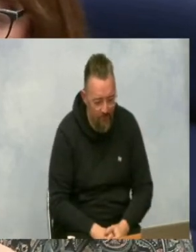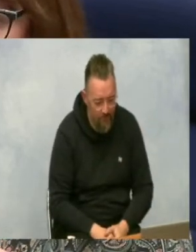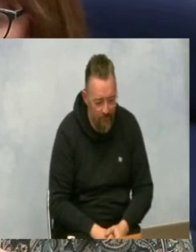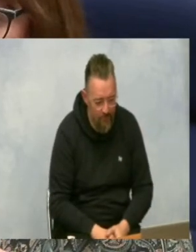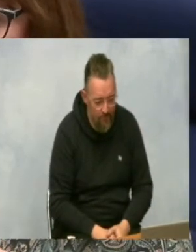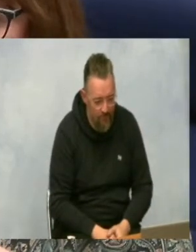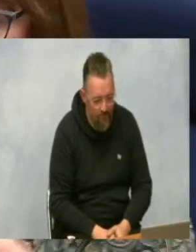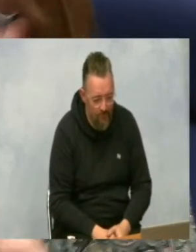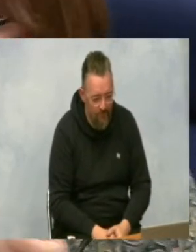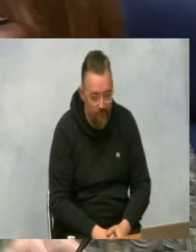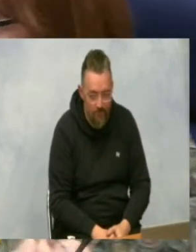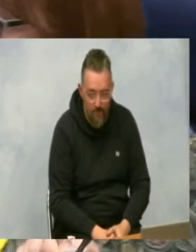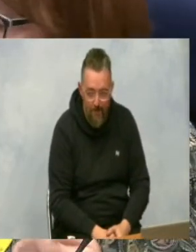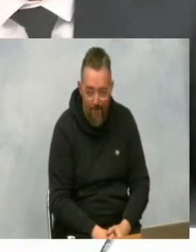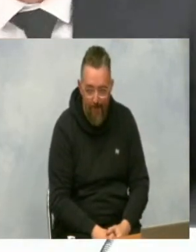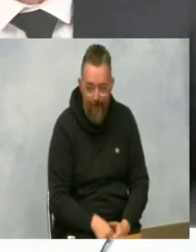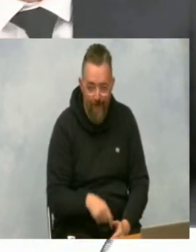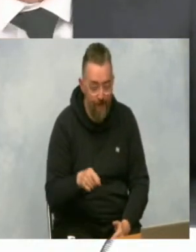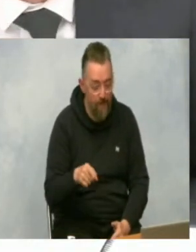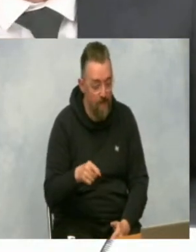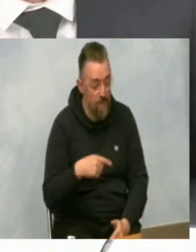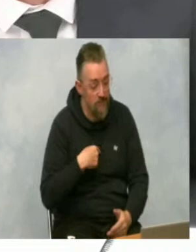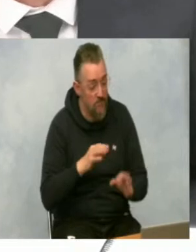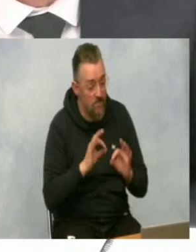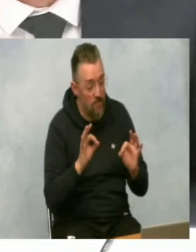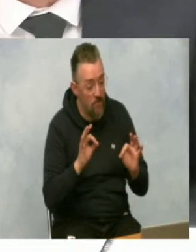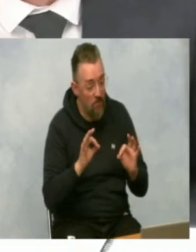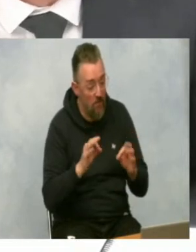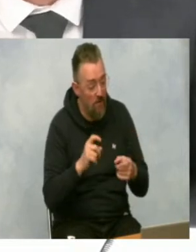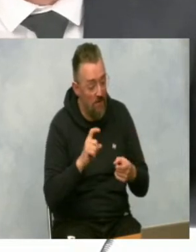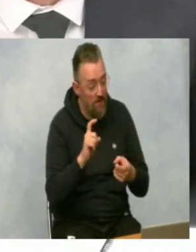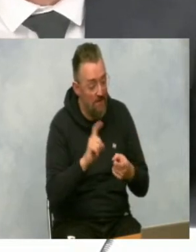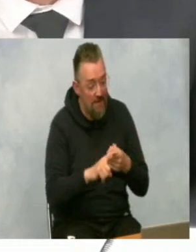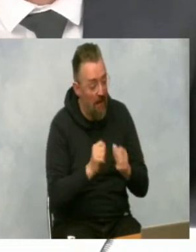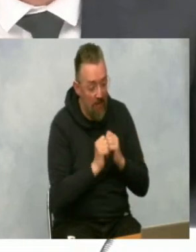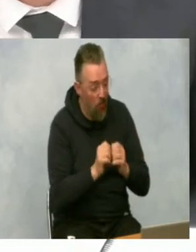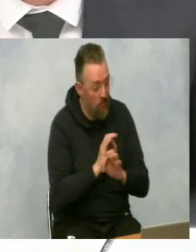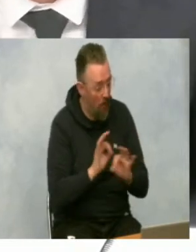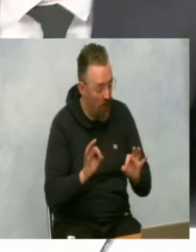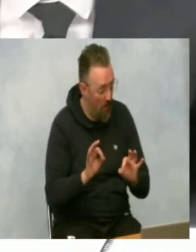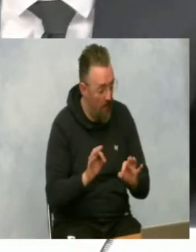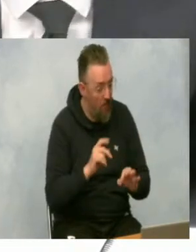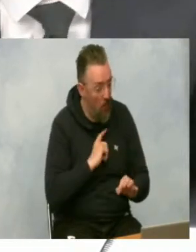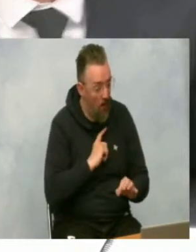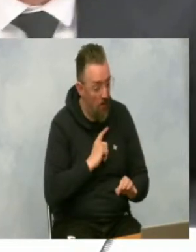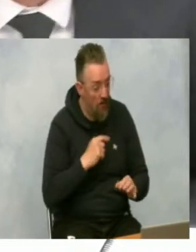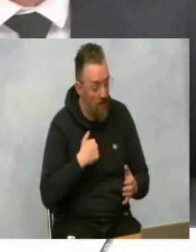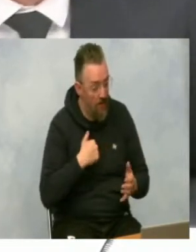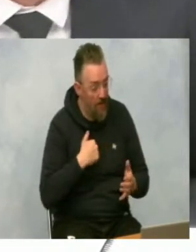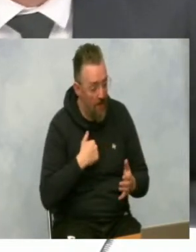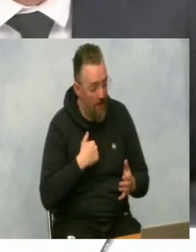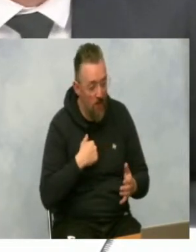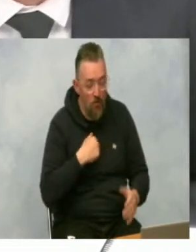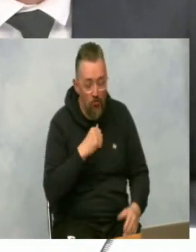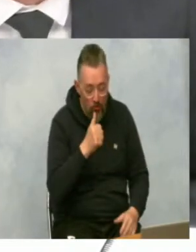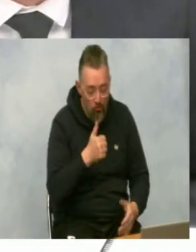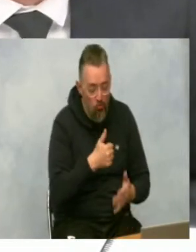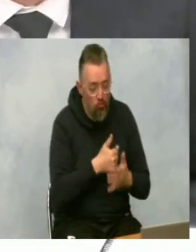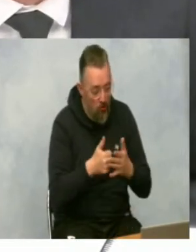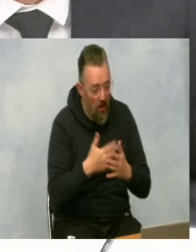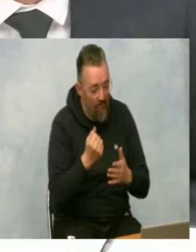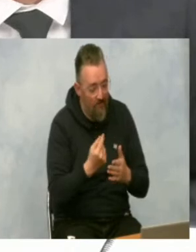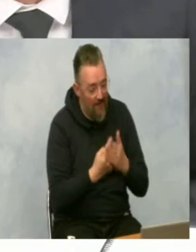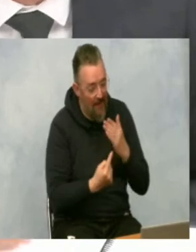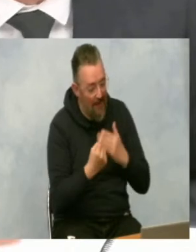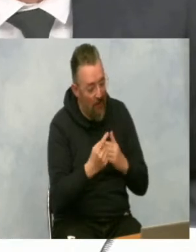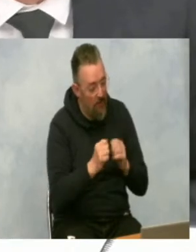There you go, Jerry. Yep. We didn't have a set value prior to it because we don't generally have an independent